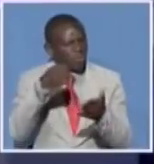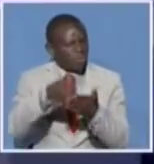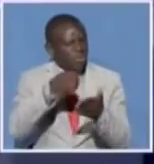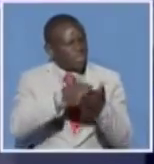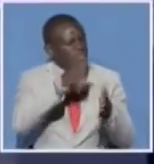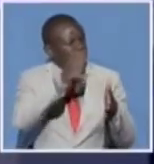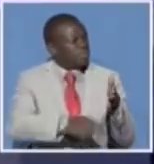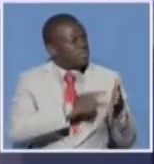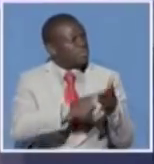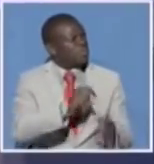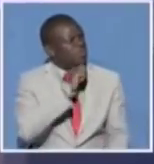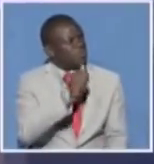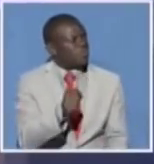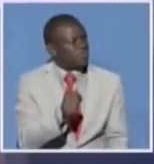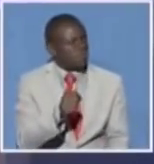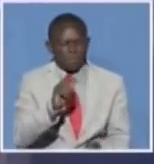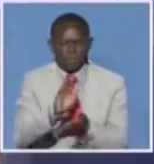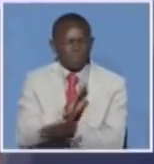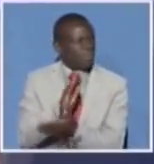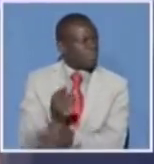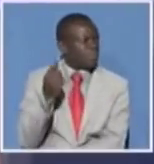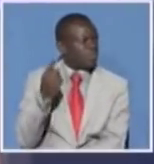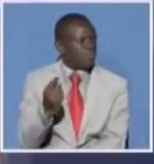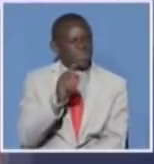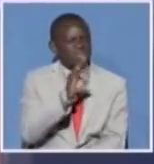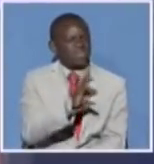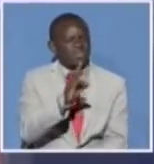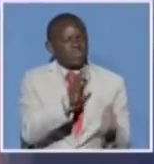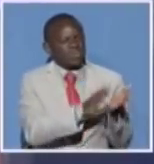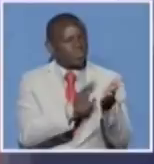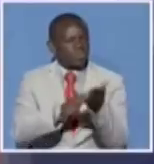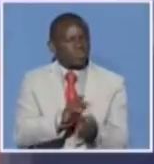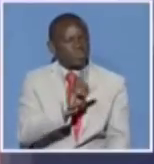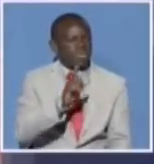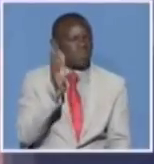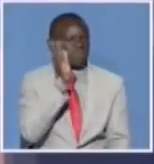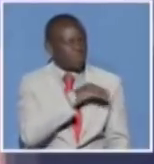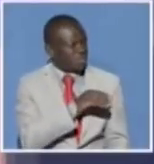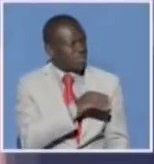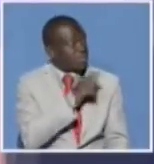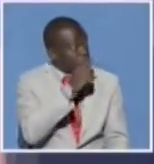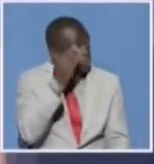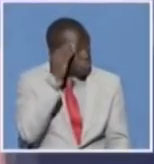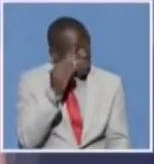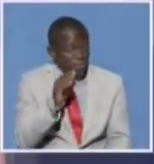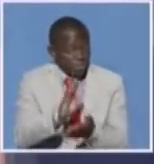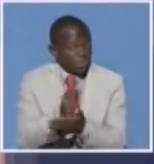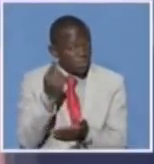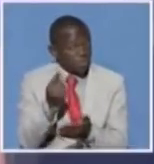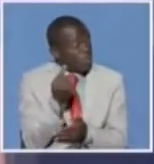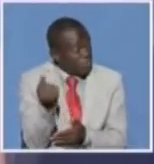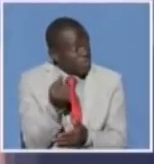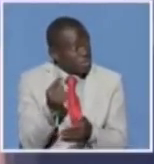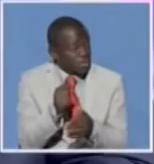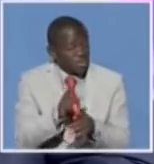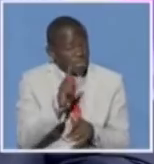because 77 for one paper, that's huge. And you would not be so sure only one paper leaked. Well, in fact, what